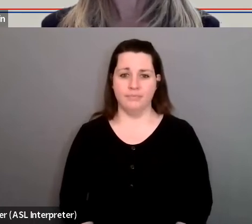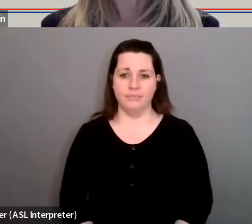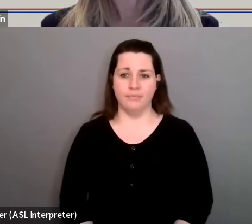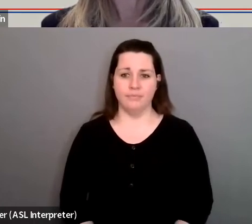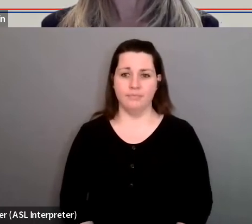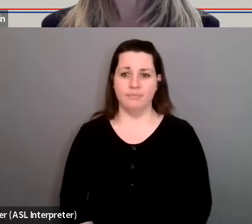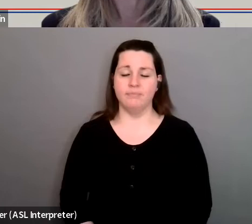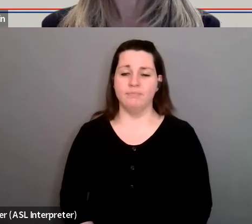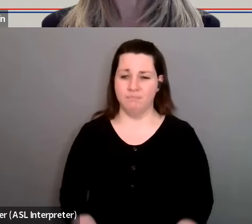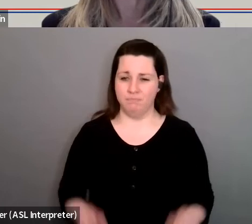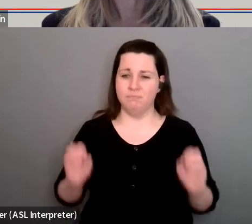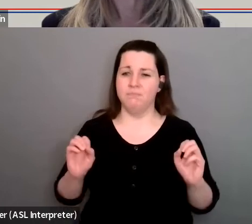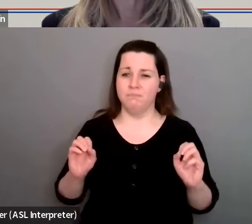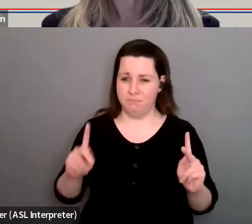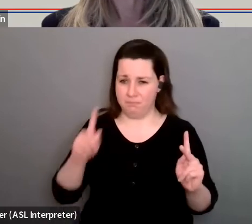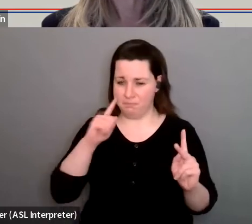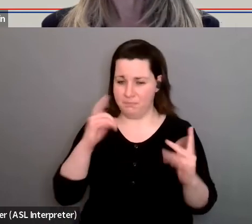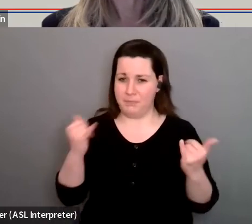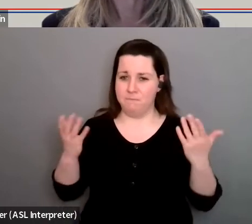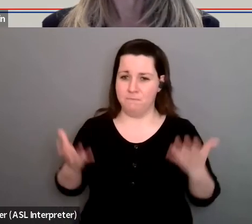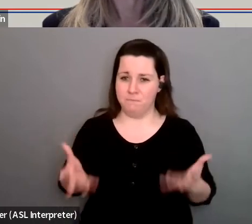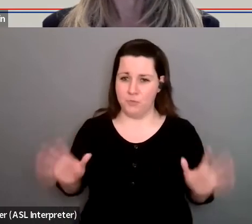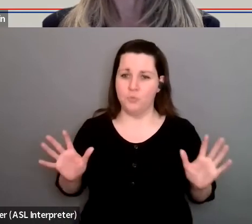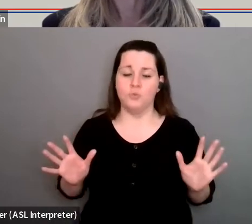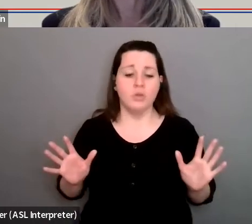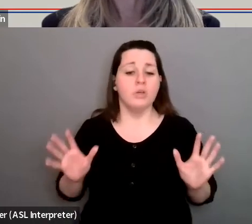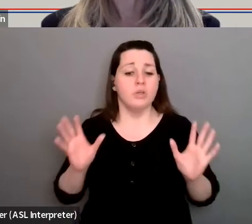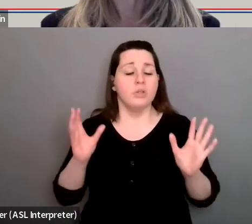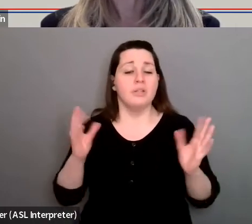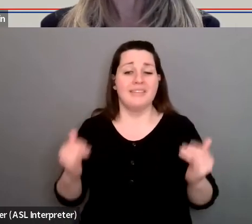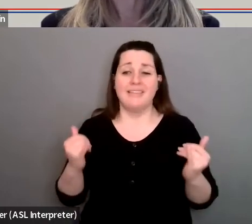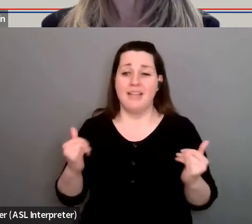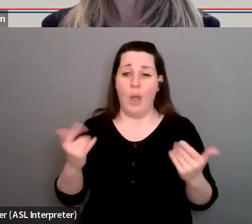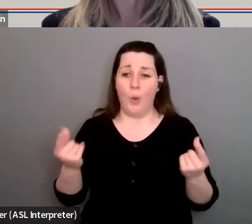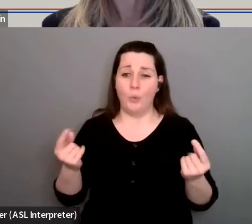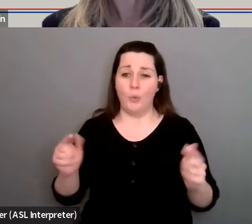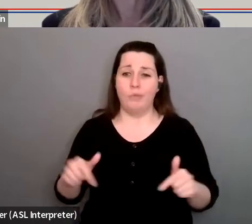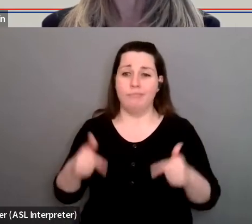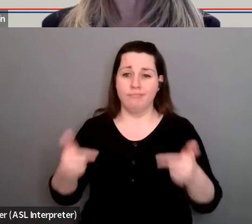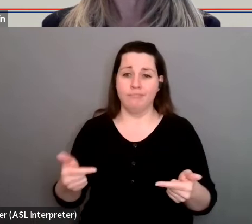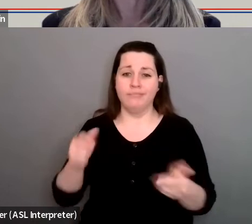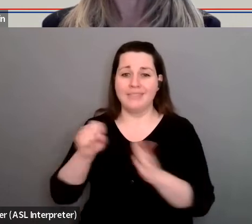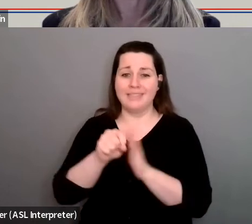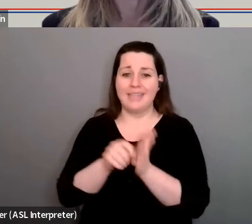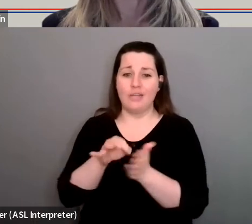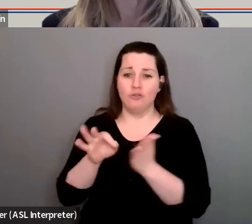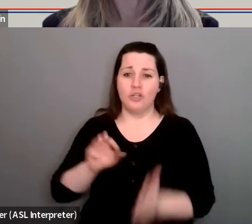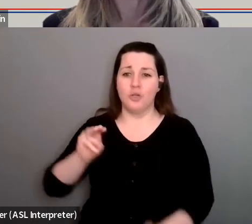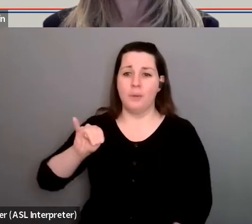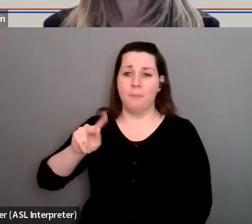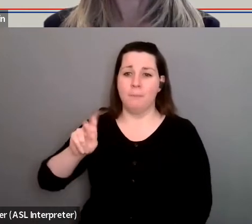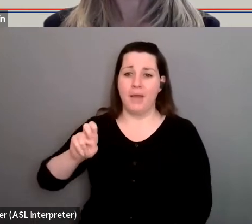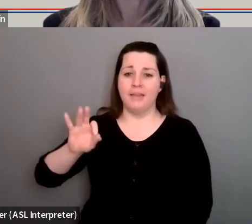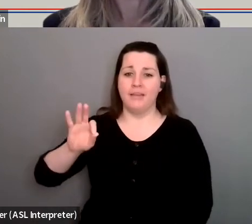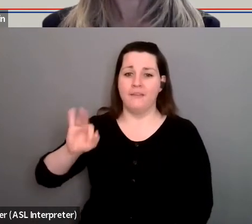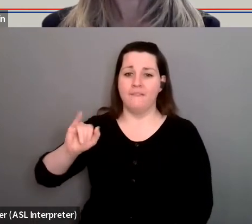Looks like we've stopped with that. So now I would like to turn it over to our State Treasurer, Mike Fitzgerald, who's going to